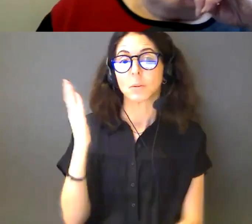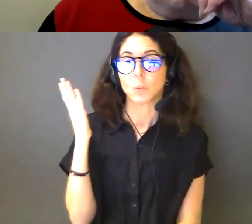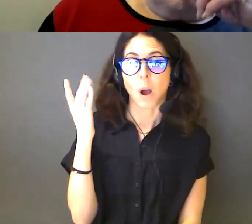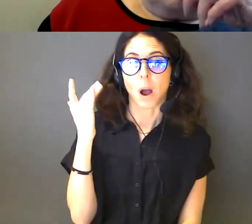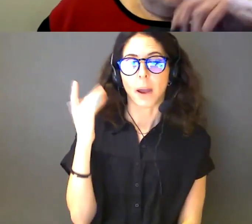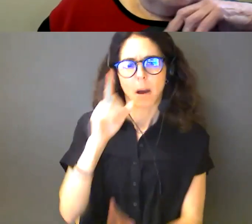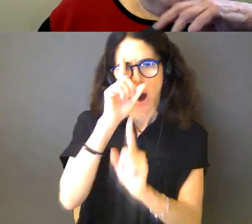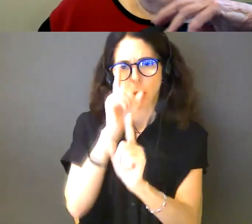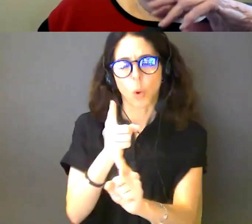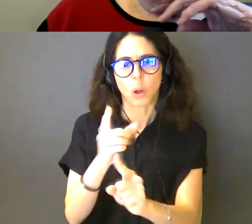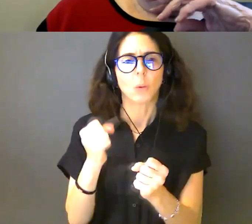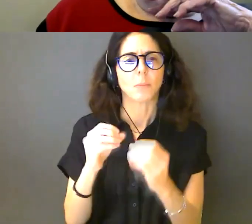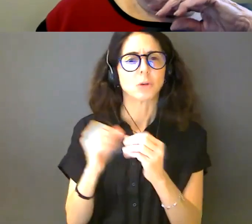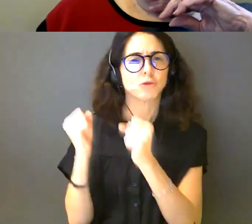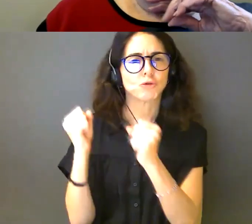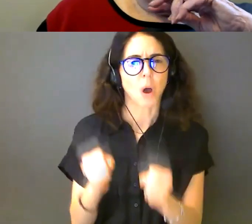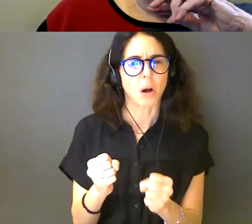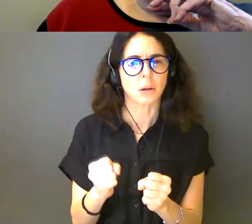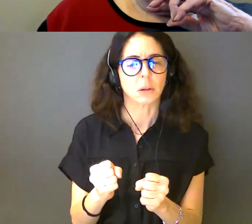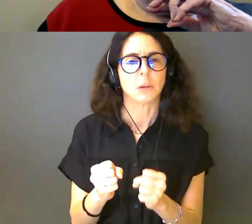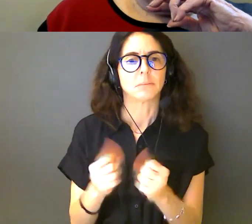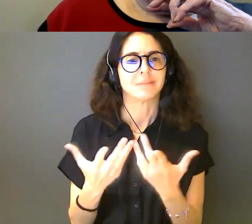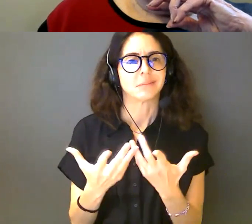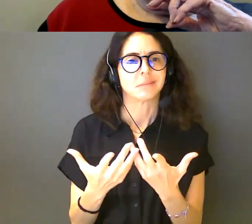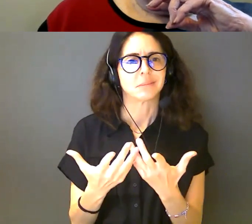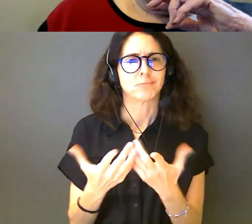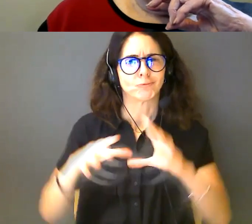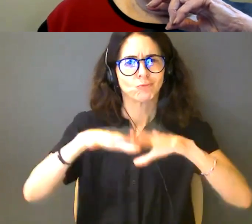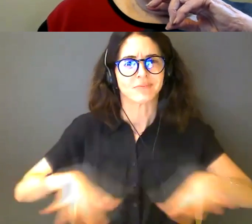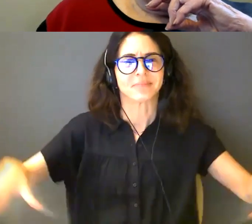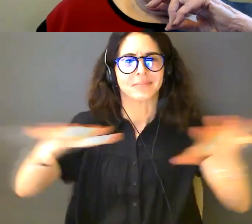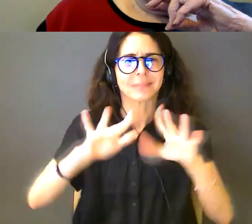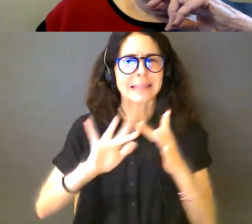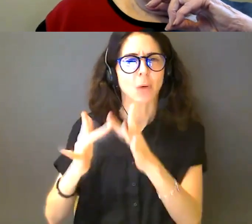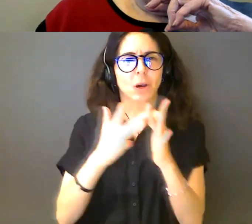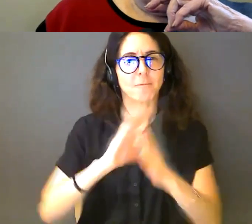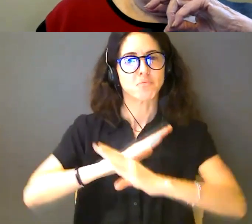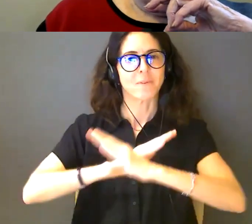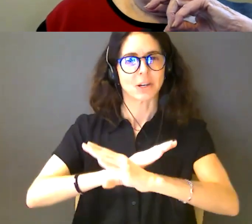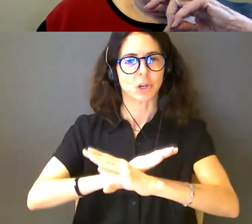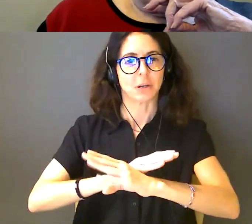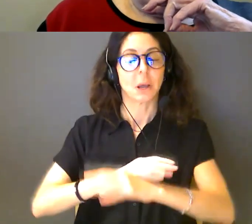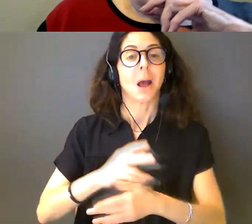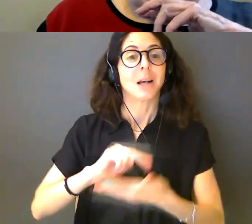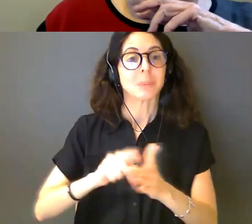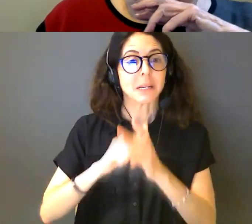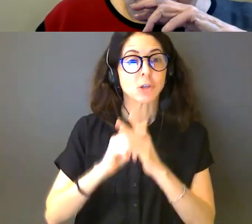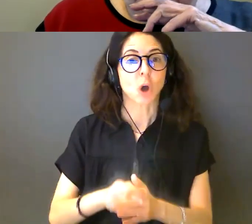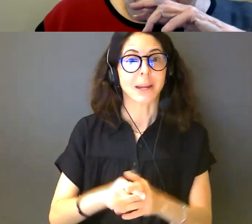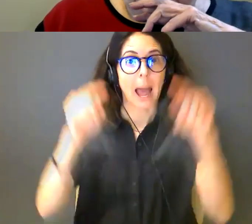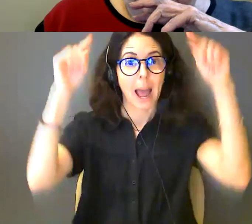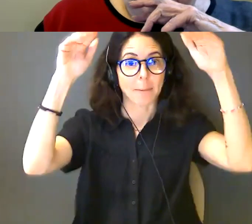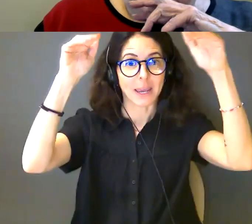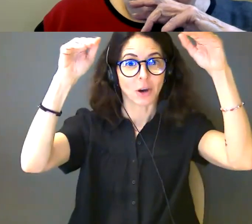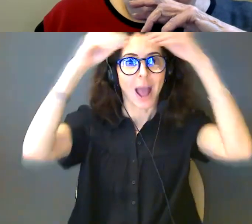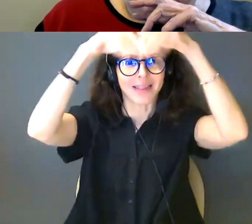a stronger, more tight infrastructure of prevention across the country. Right? It's like start upstream and be there to